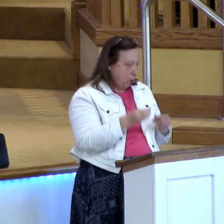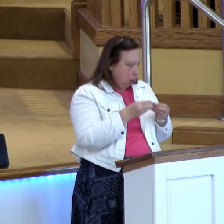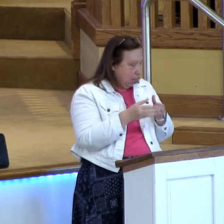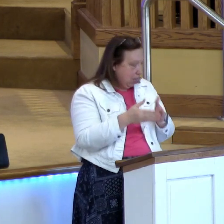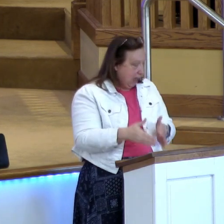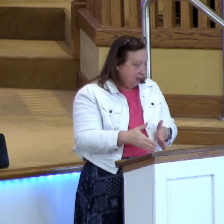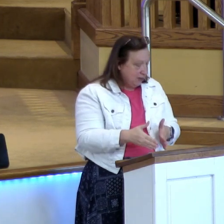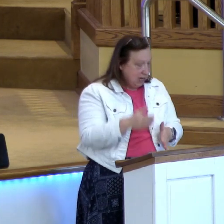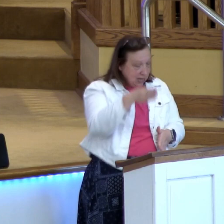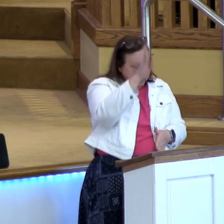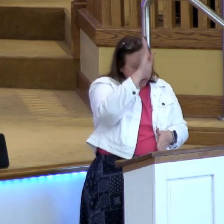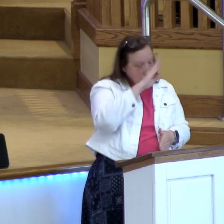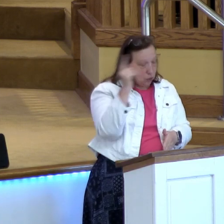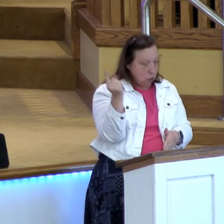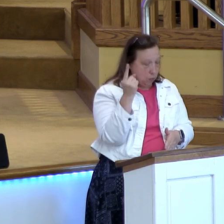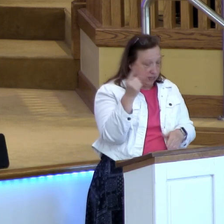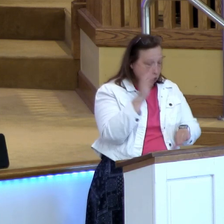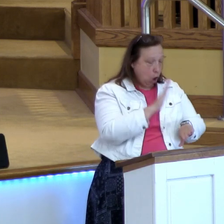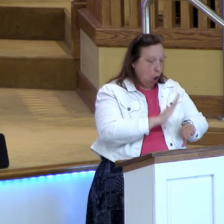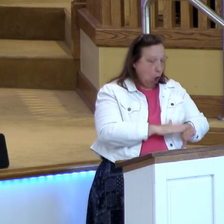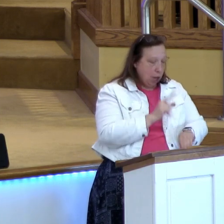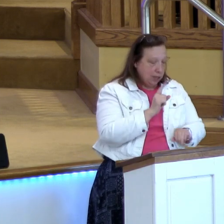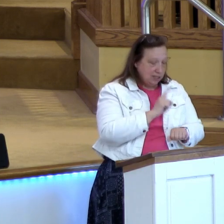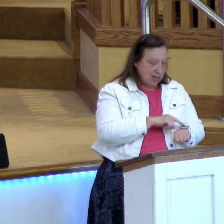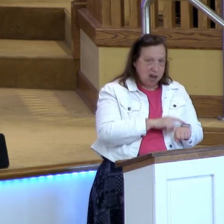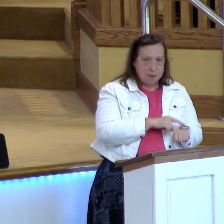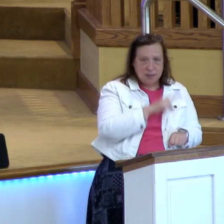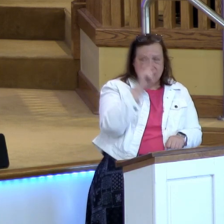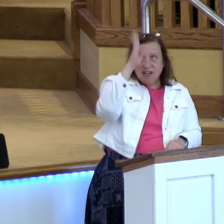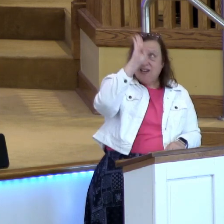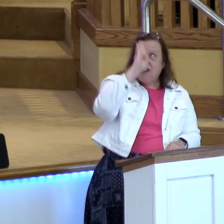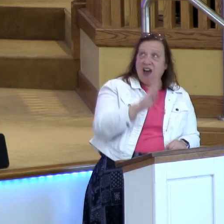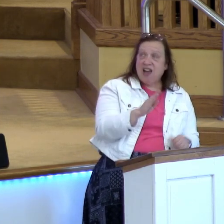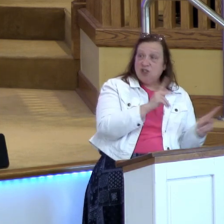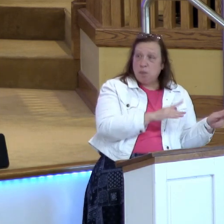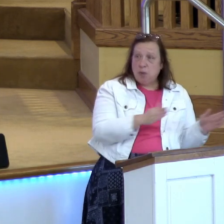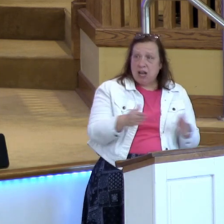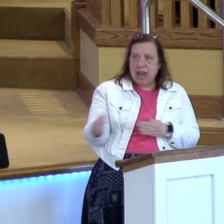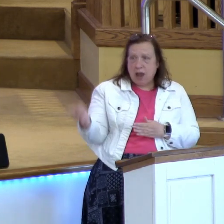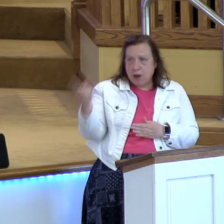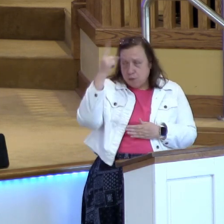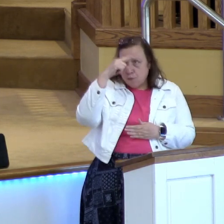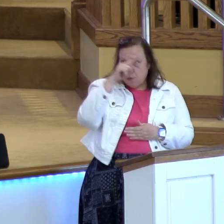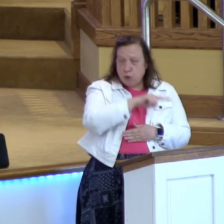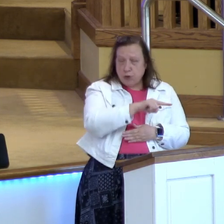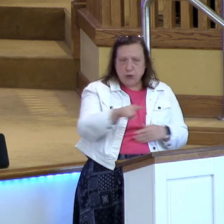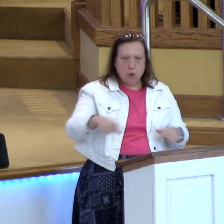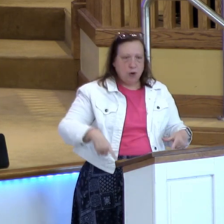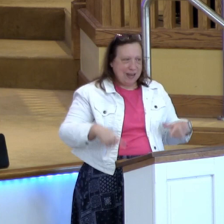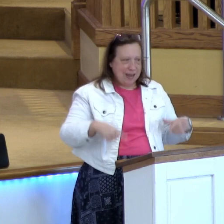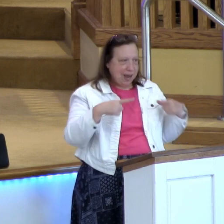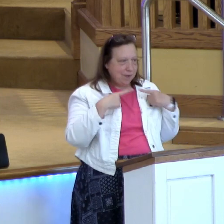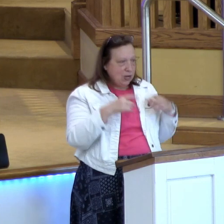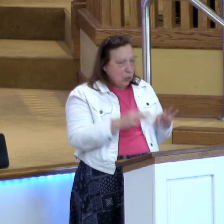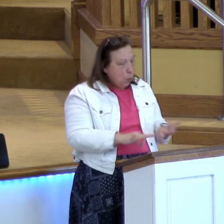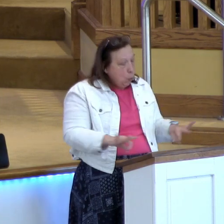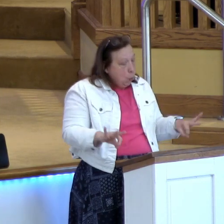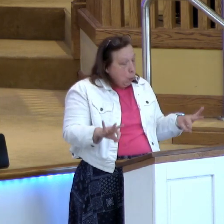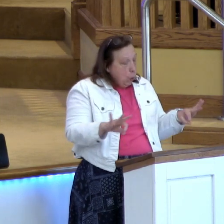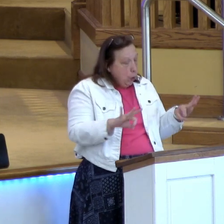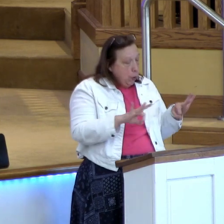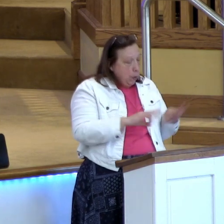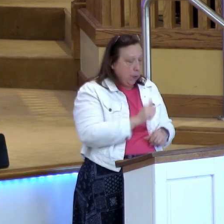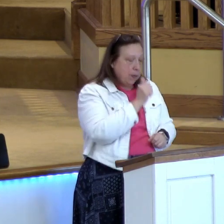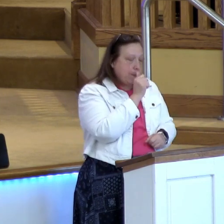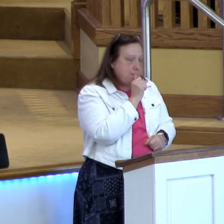late. His plan for your life is worth the wait. In God's